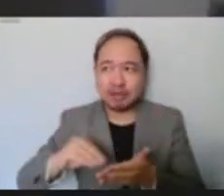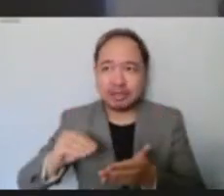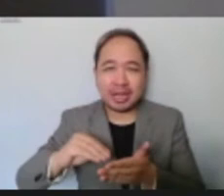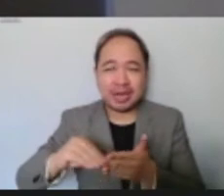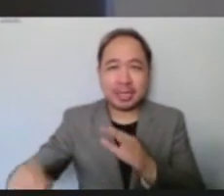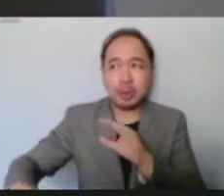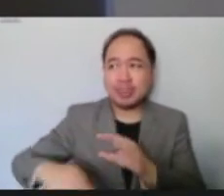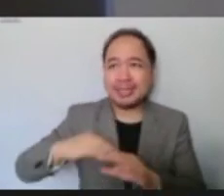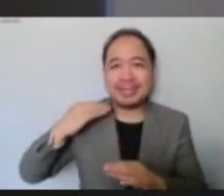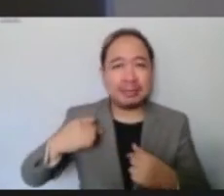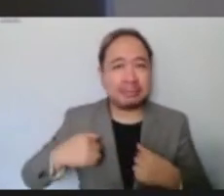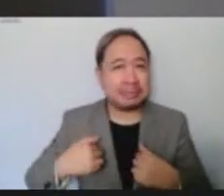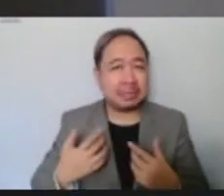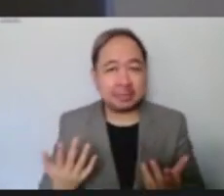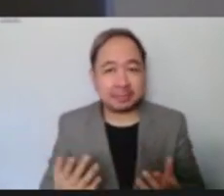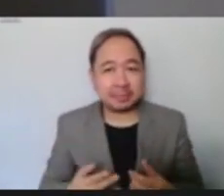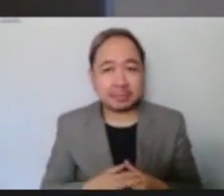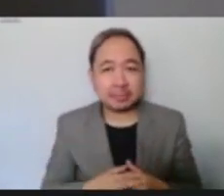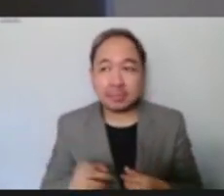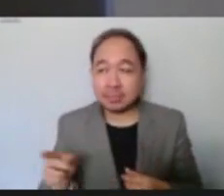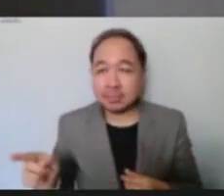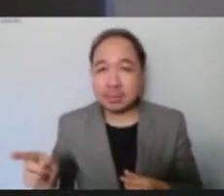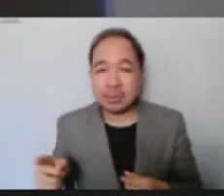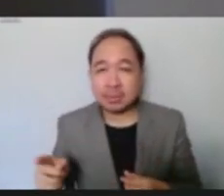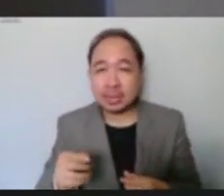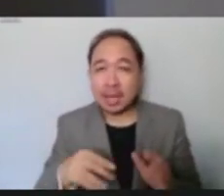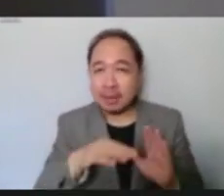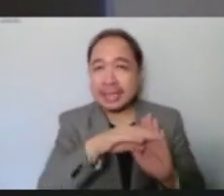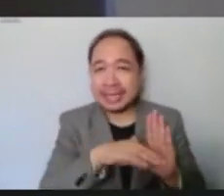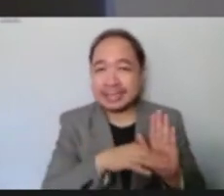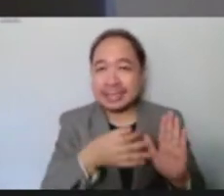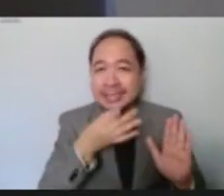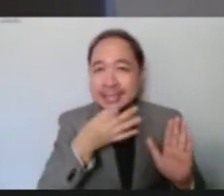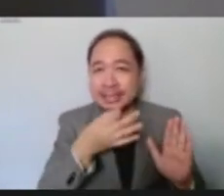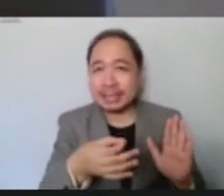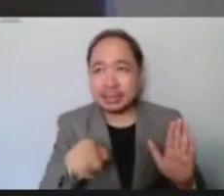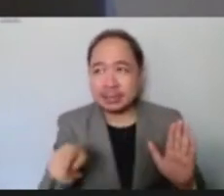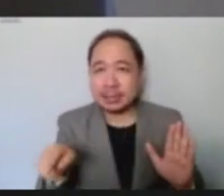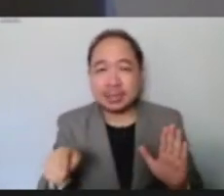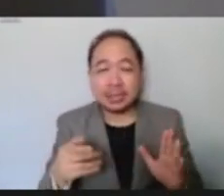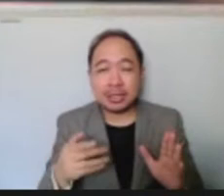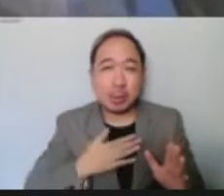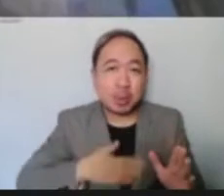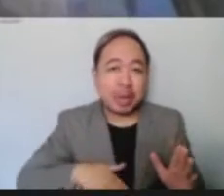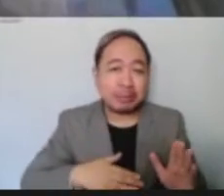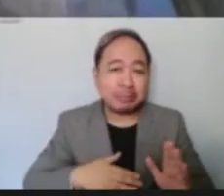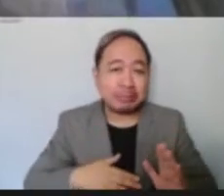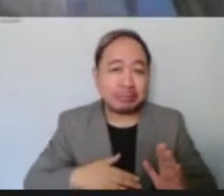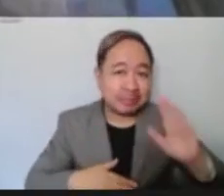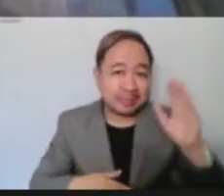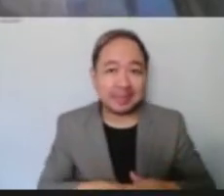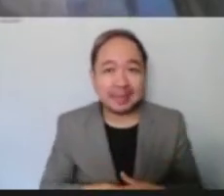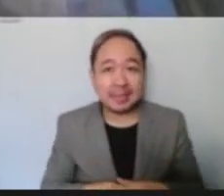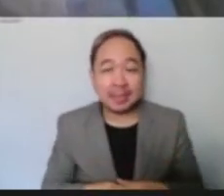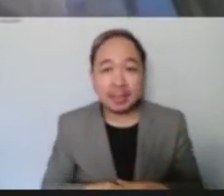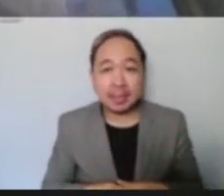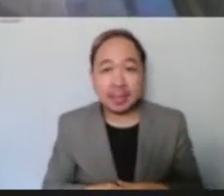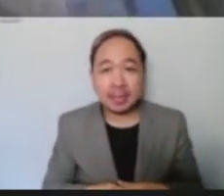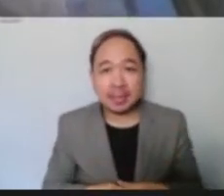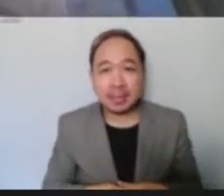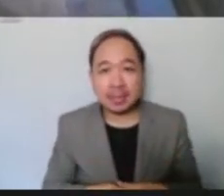list uh request for the floor should I didn't have my placard outside